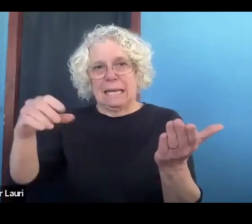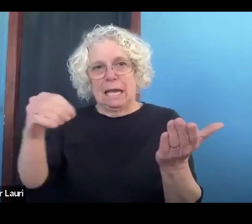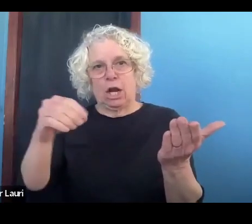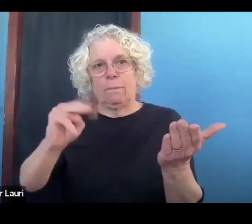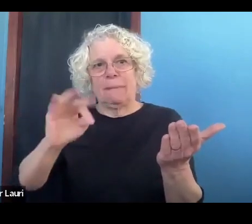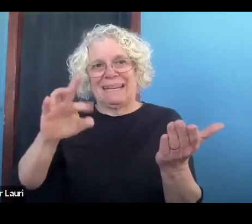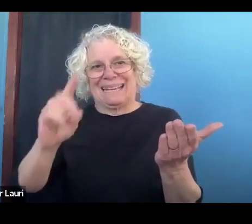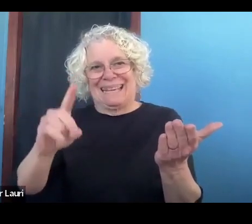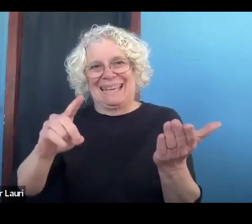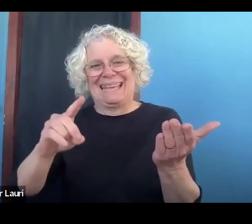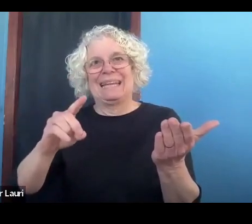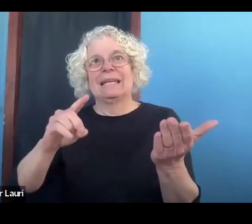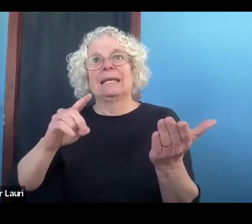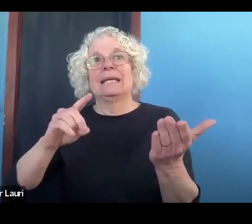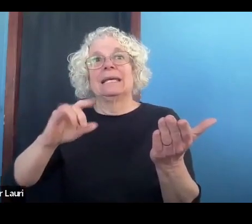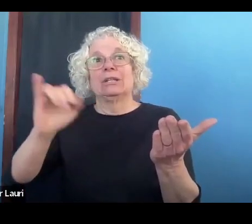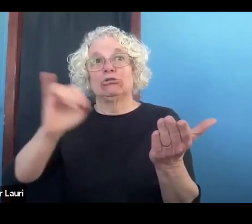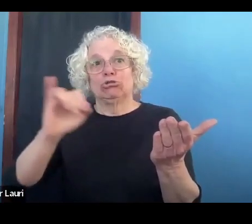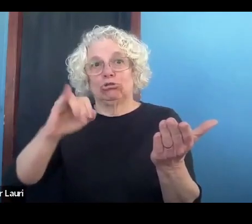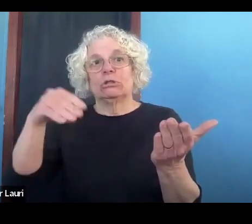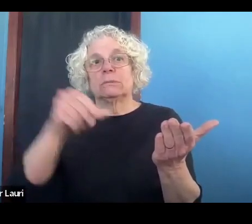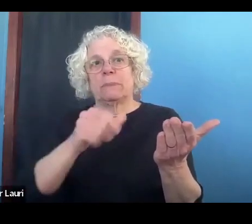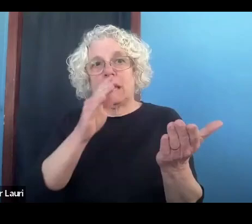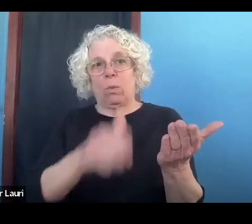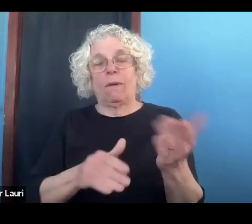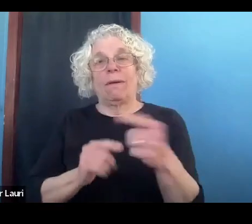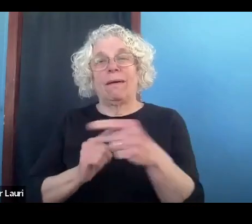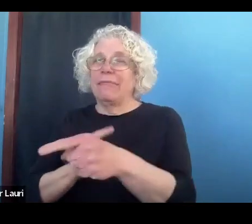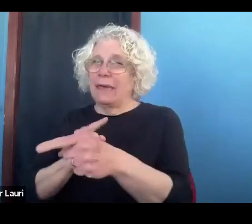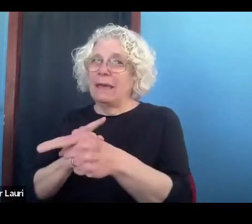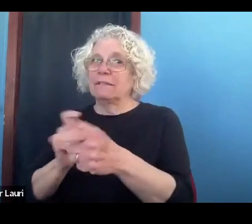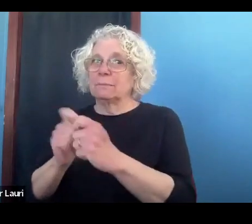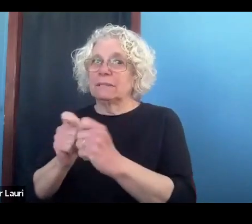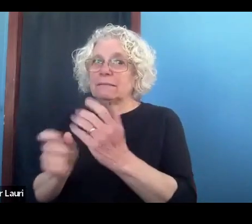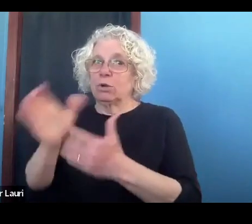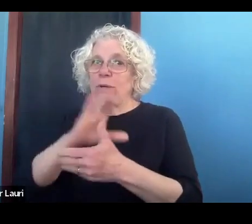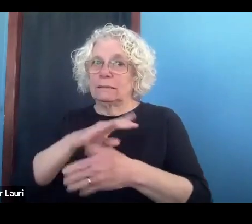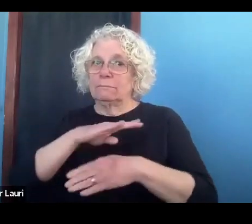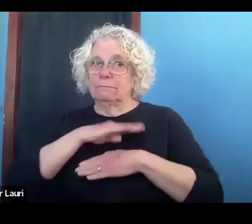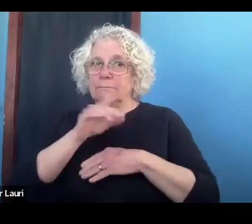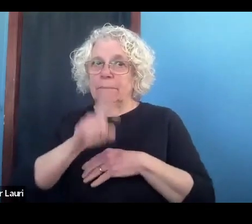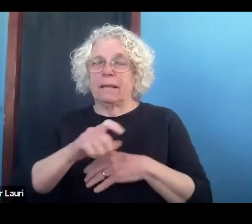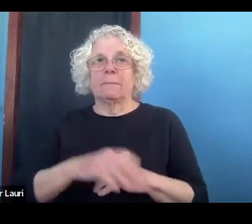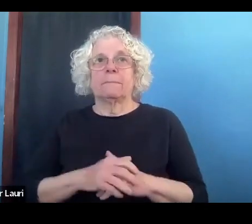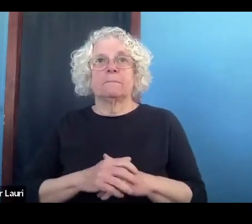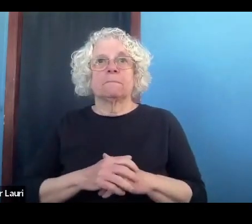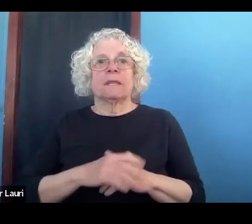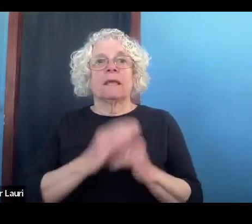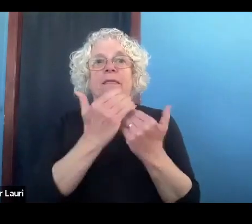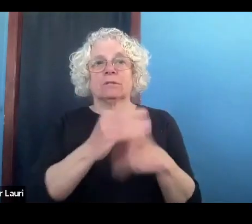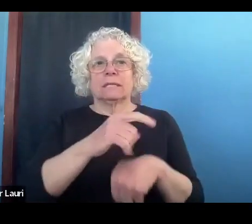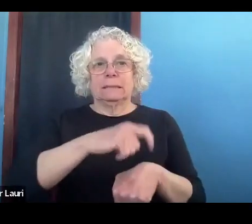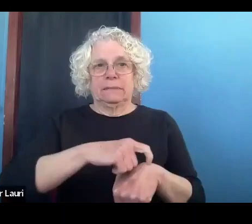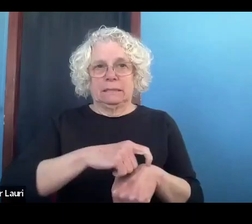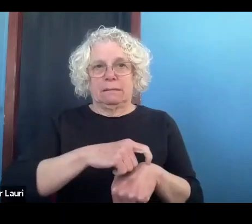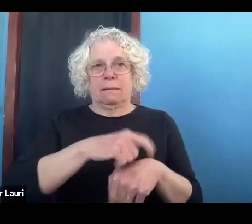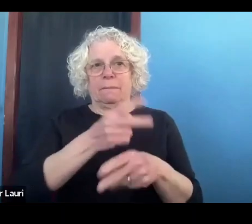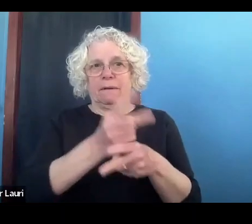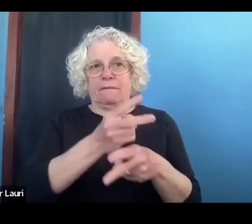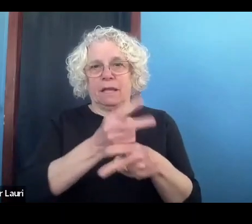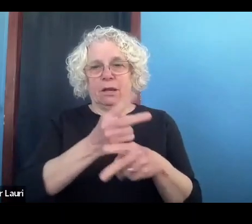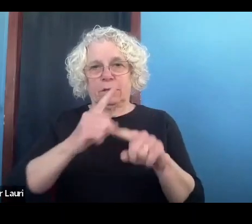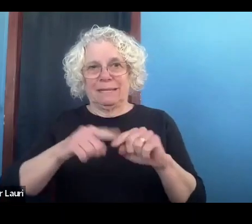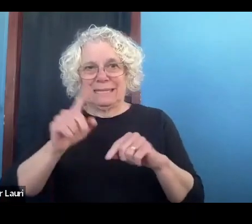Medicaid, private insurance, and a patient must meet criteria. There is a length of care depending on need. They need to